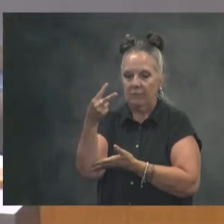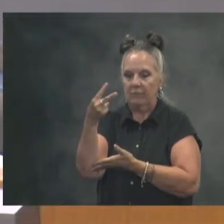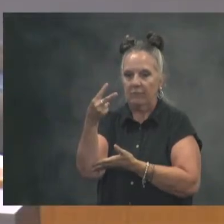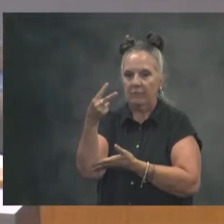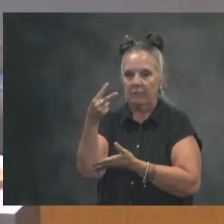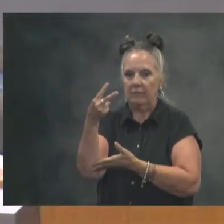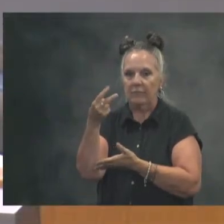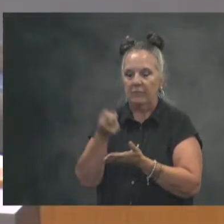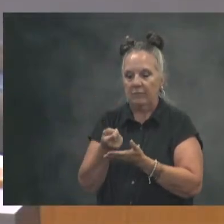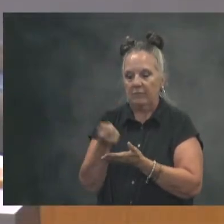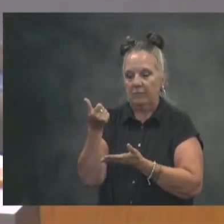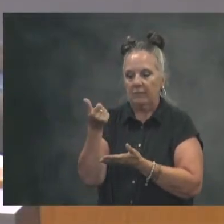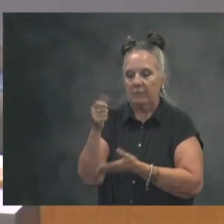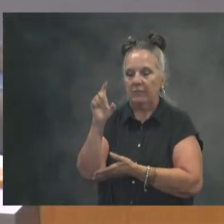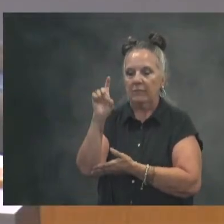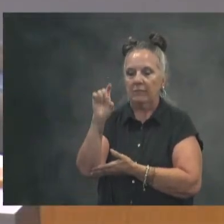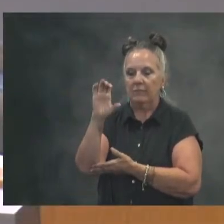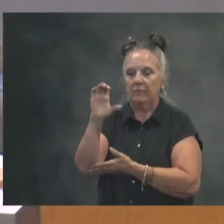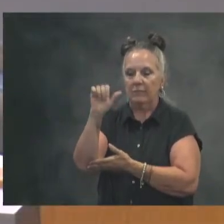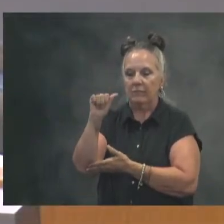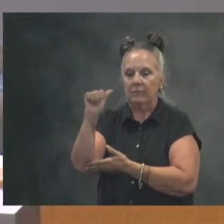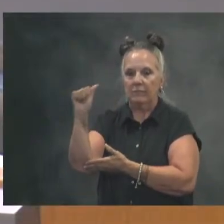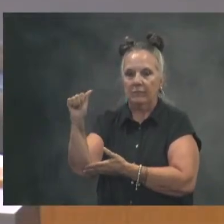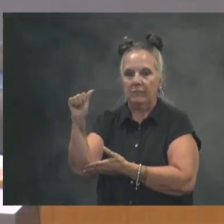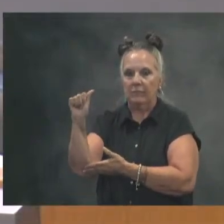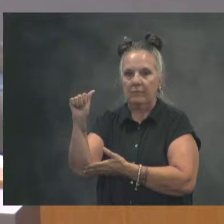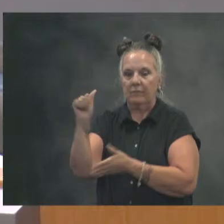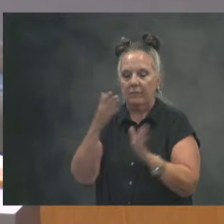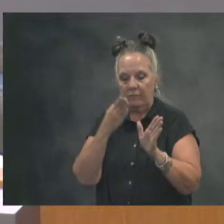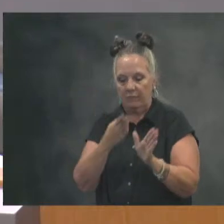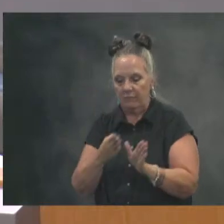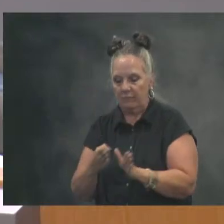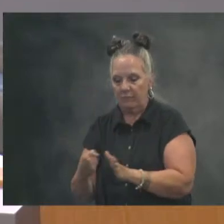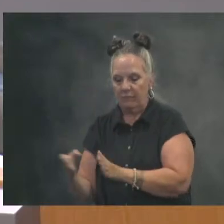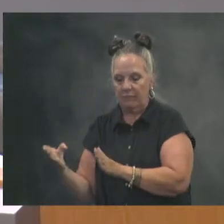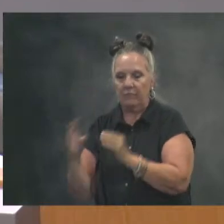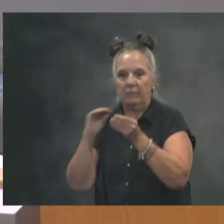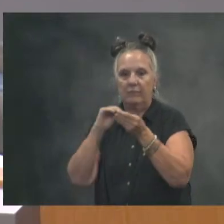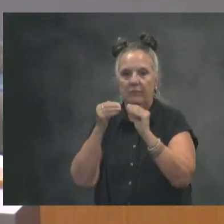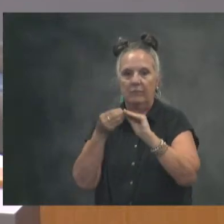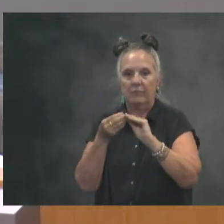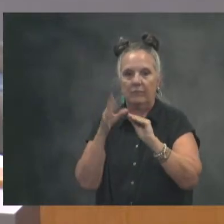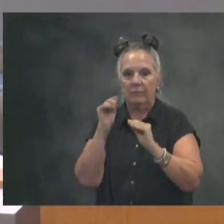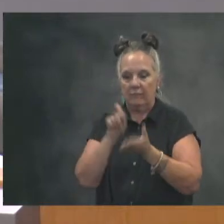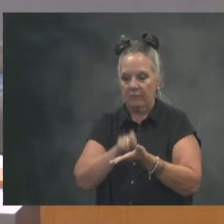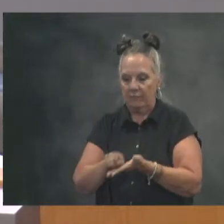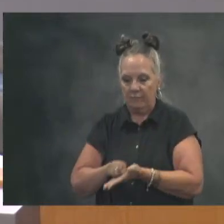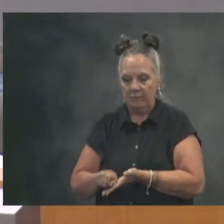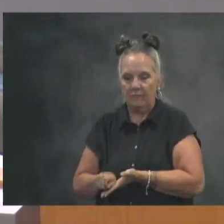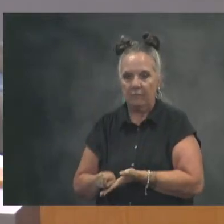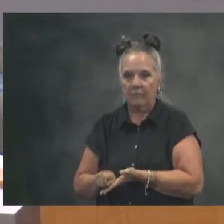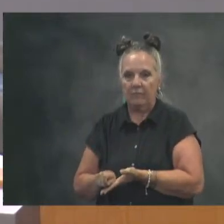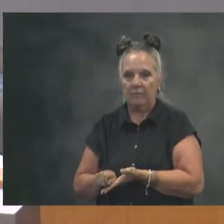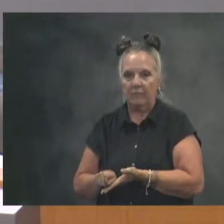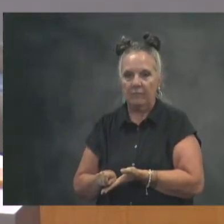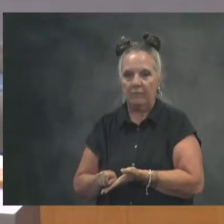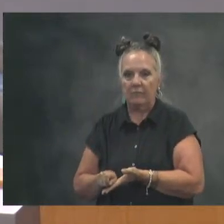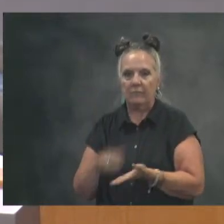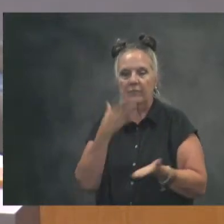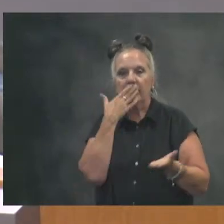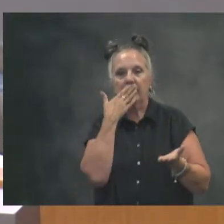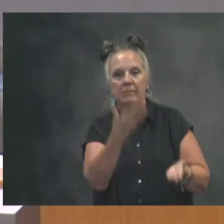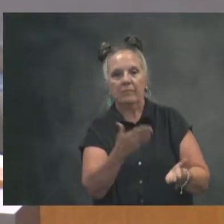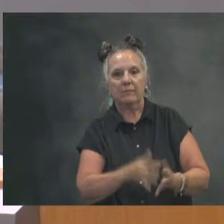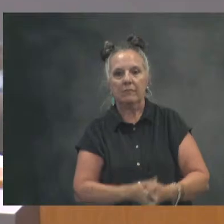rescind policy BCAA, organization, number, and composition. Thank